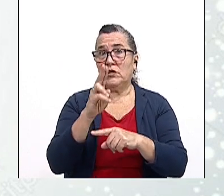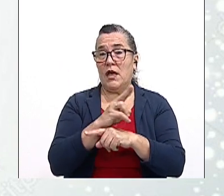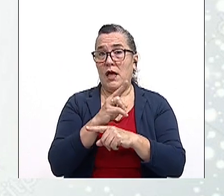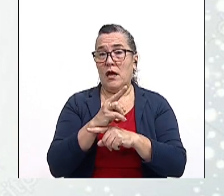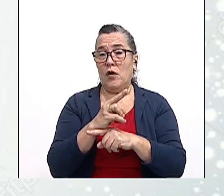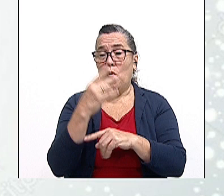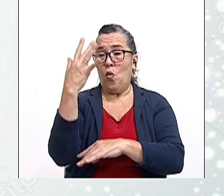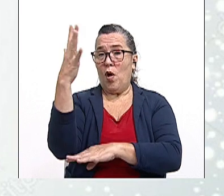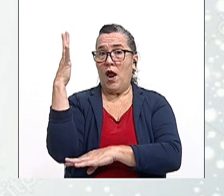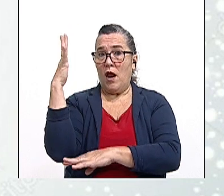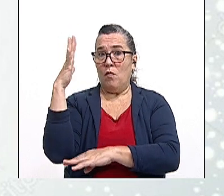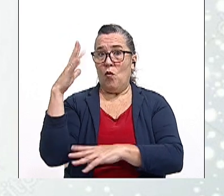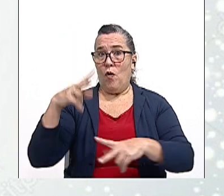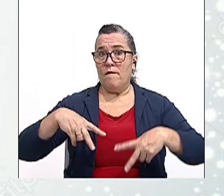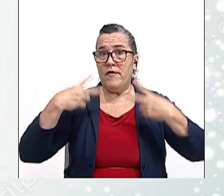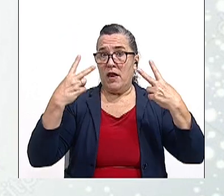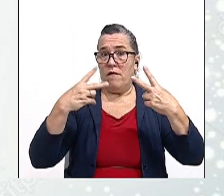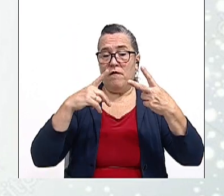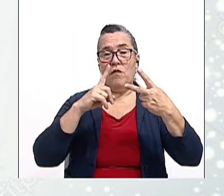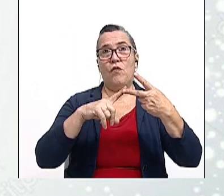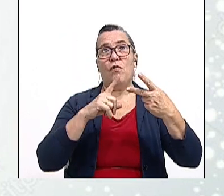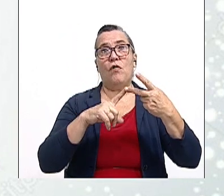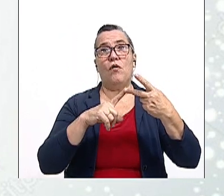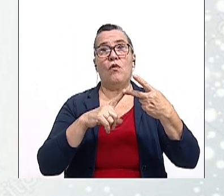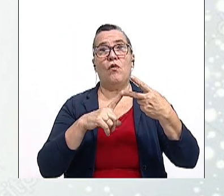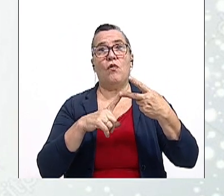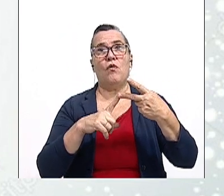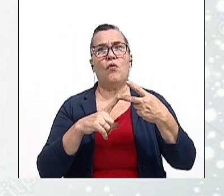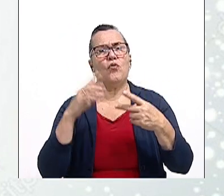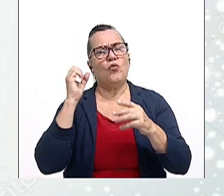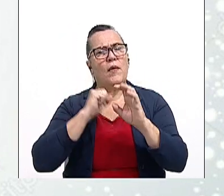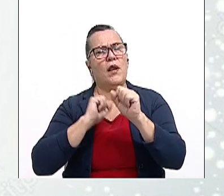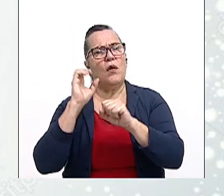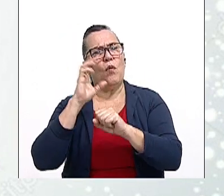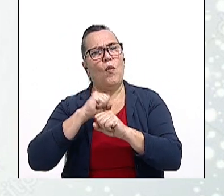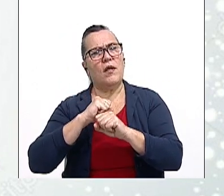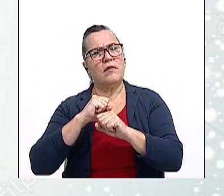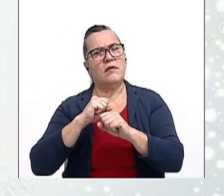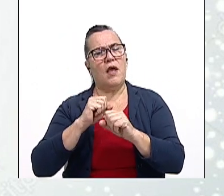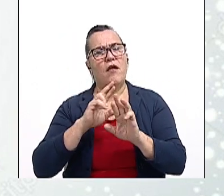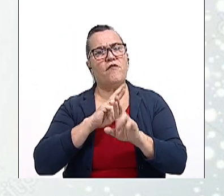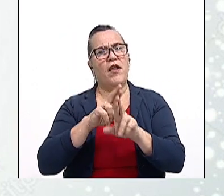tree. Consider sustainable gifts.